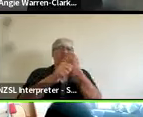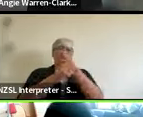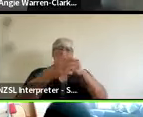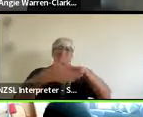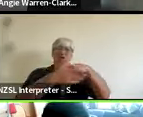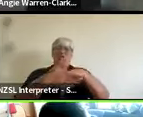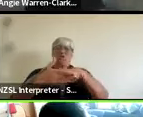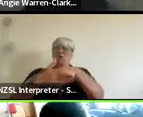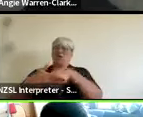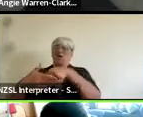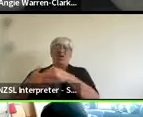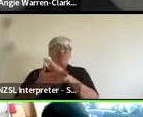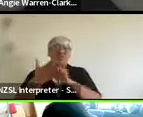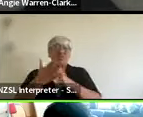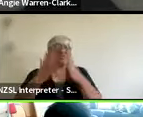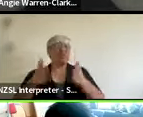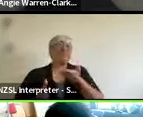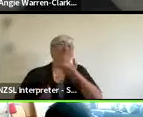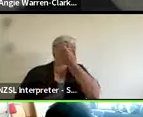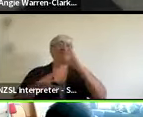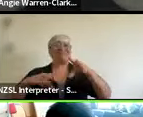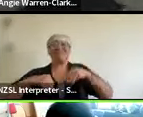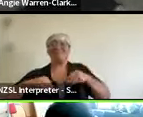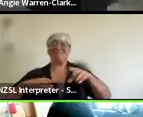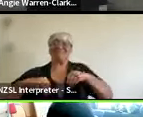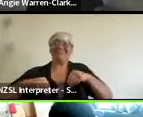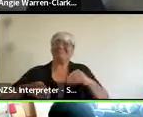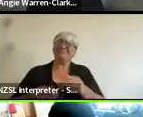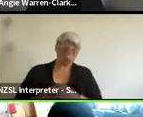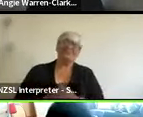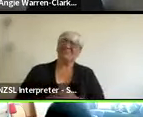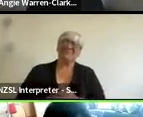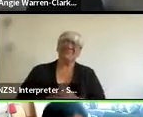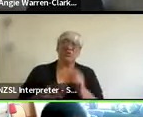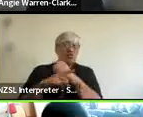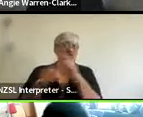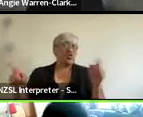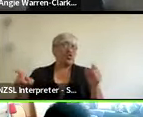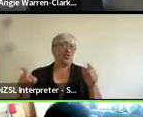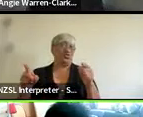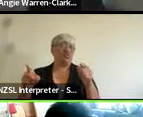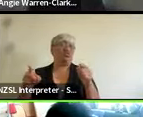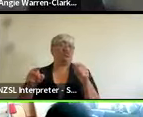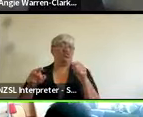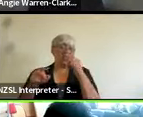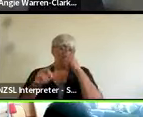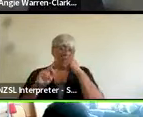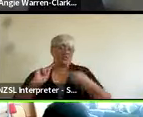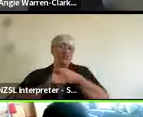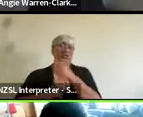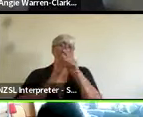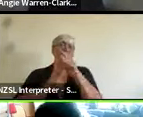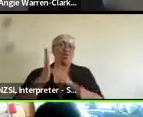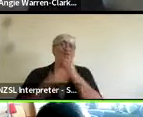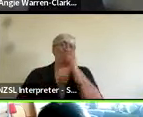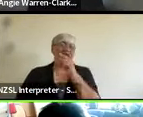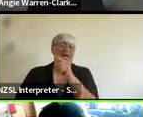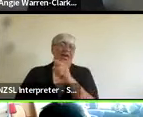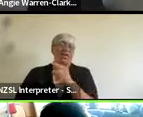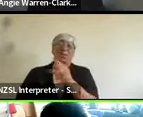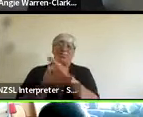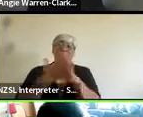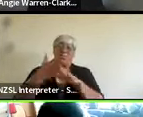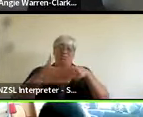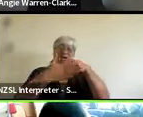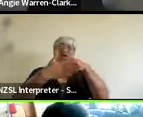expect us to accept the treatment we get. You all have the power to change legislation to break down those